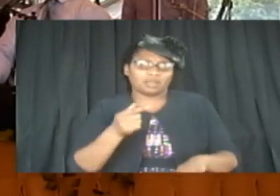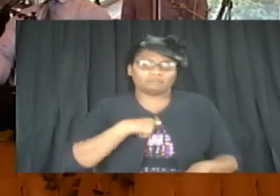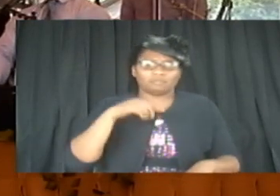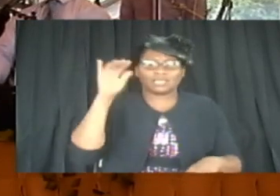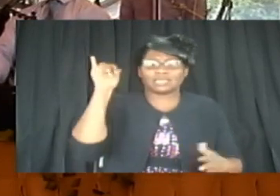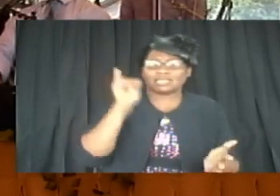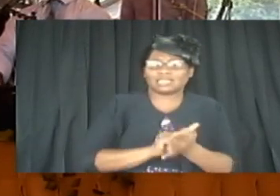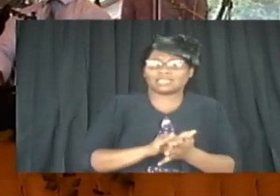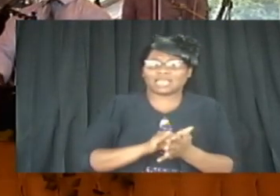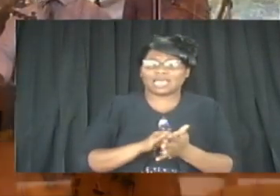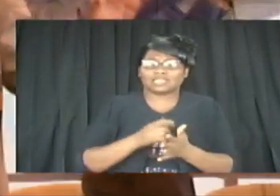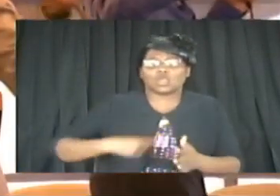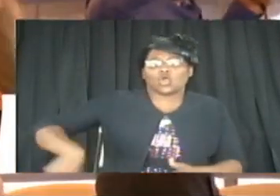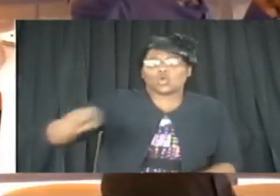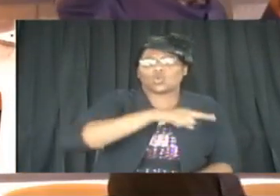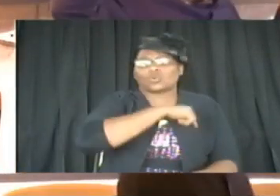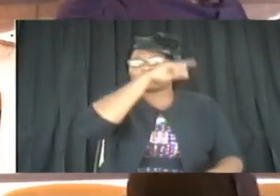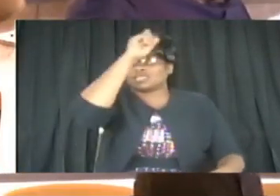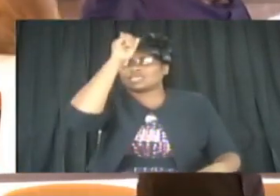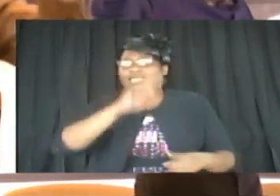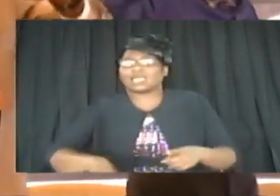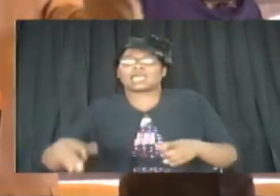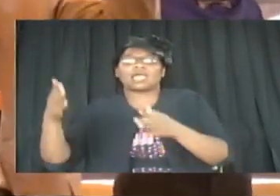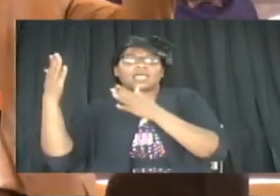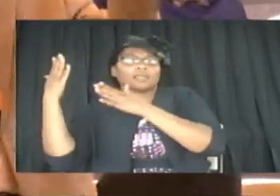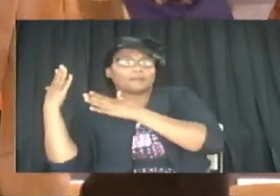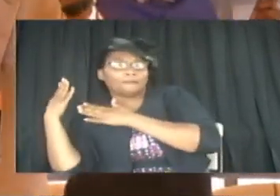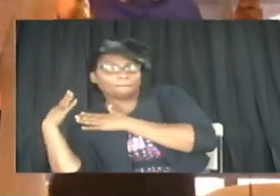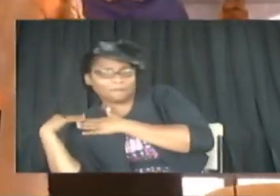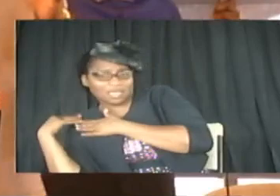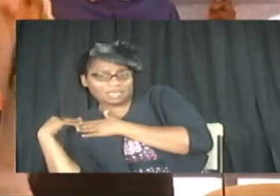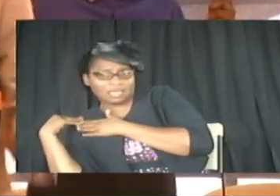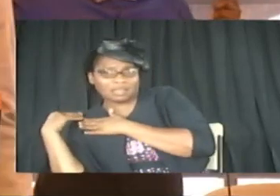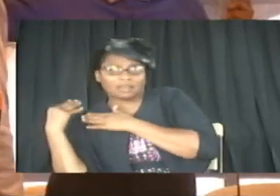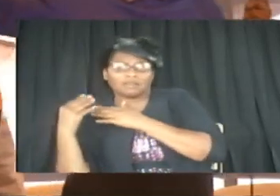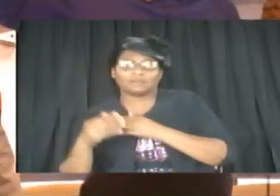Some of us go through harder times than others, but God will never put more on you.